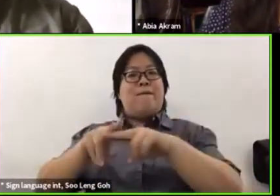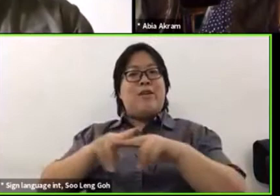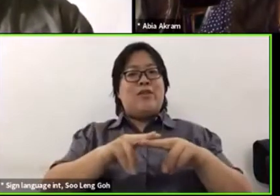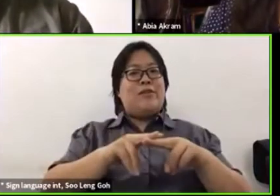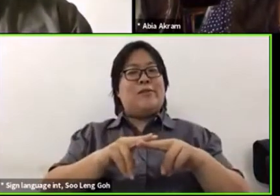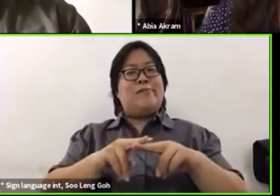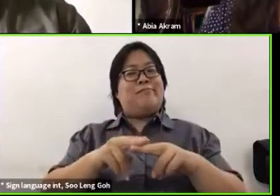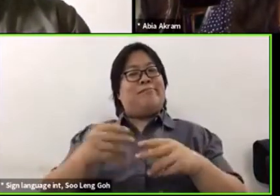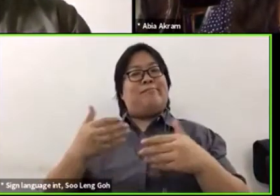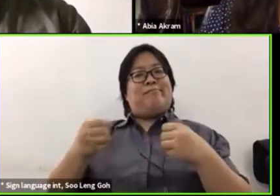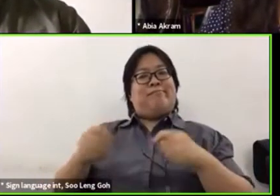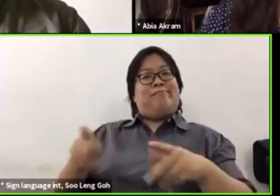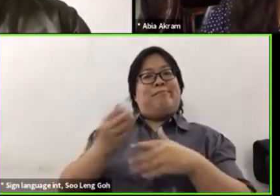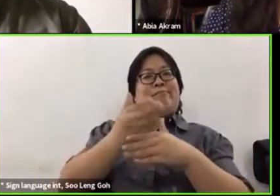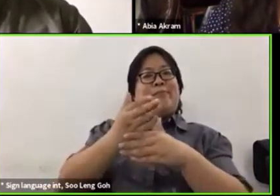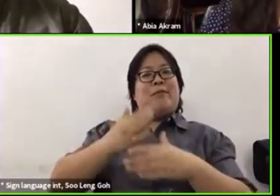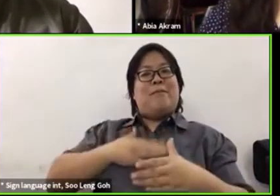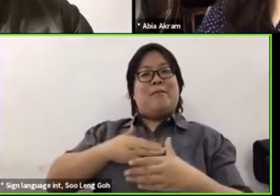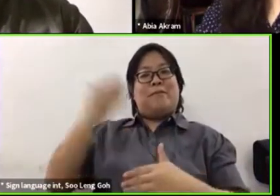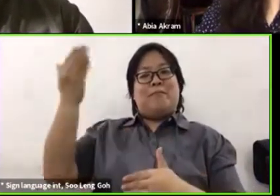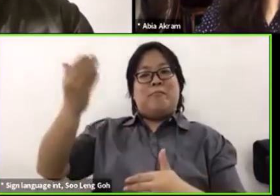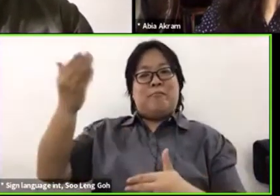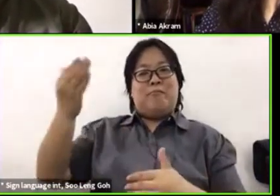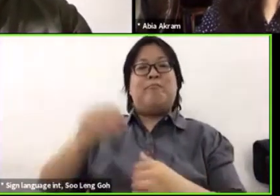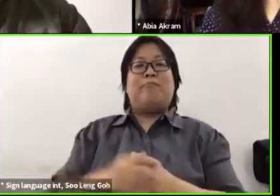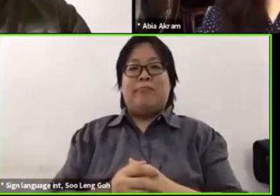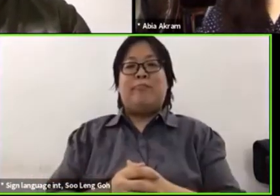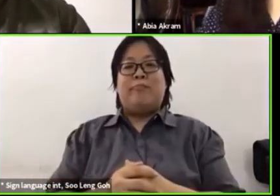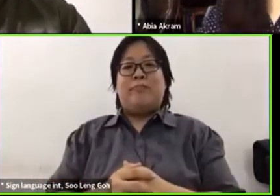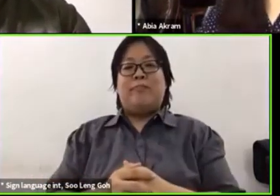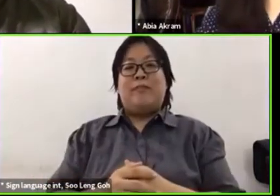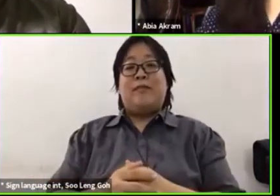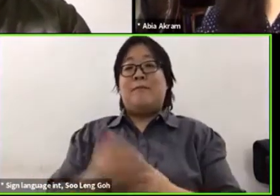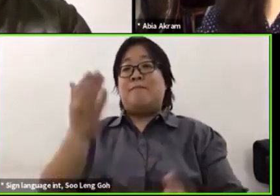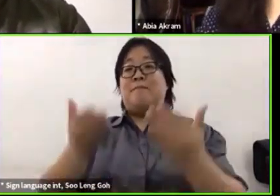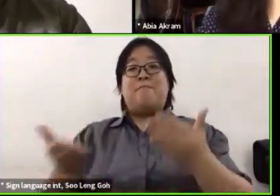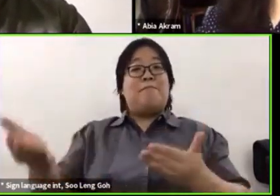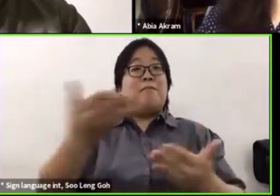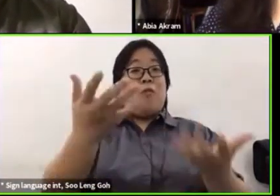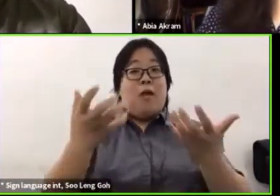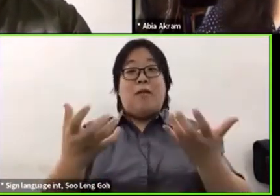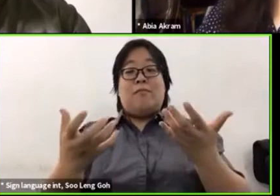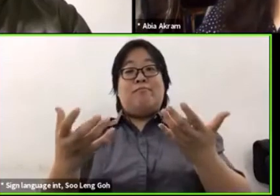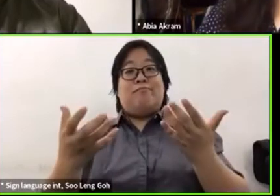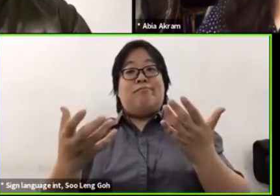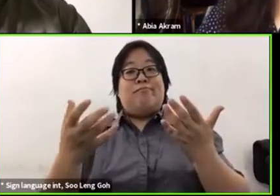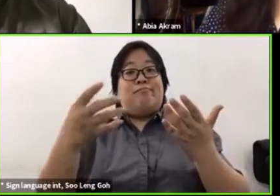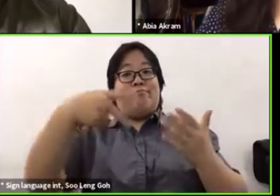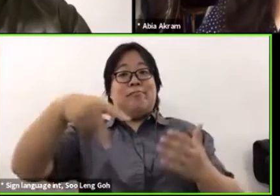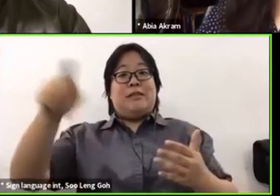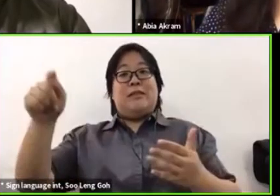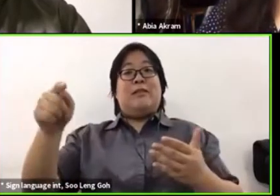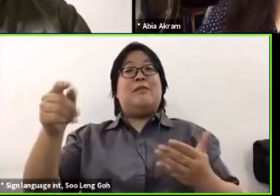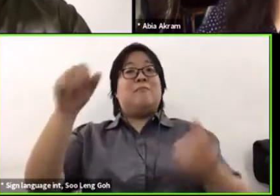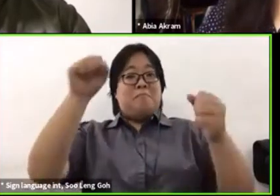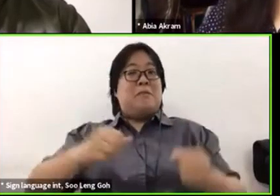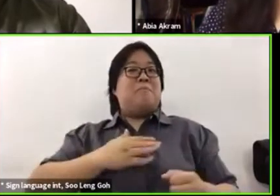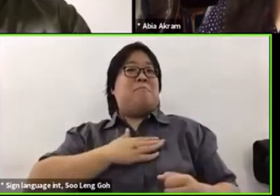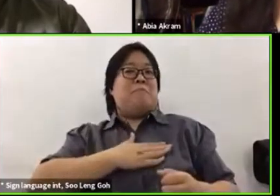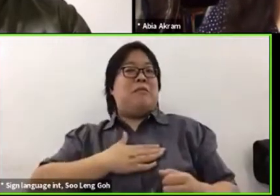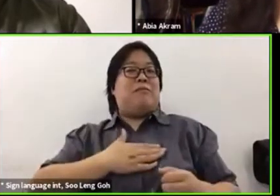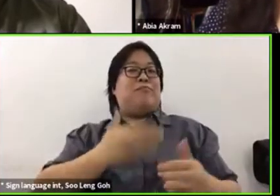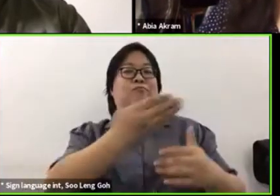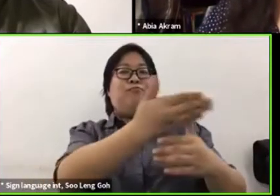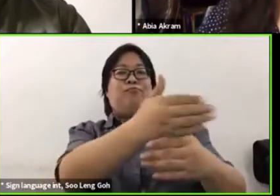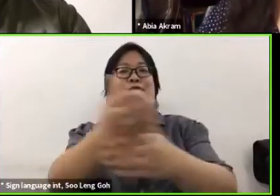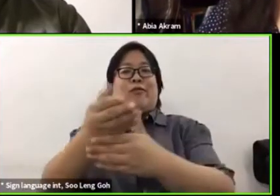share my presentation. For those who would like to have a copy, it's with organizers, Bobby, please do share